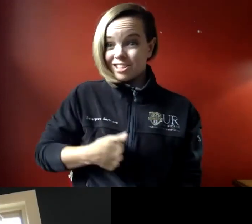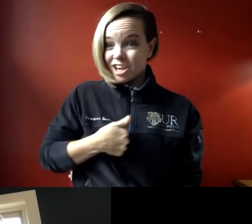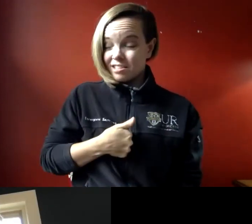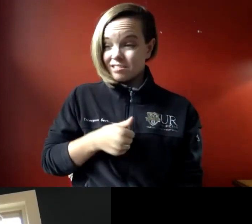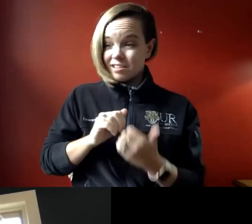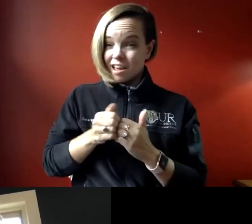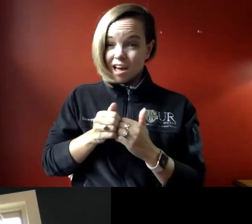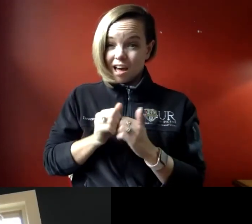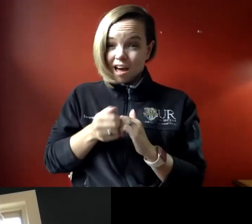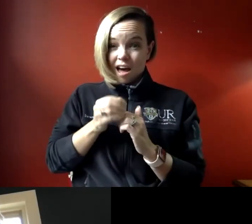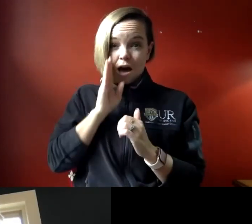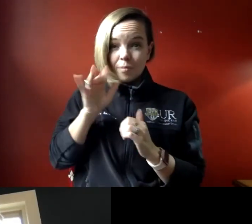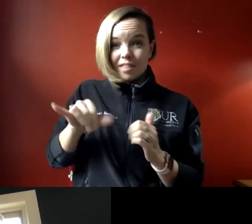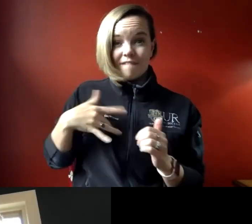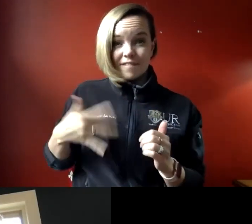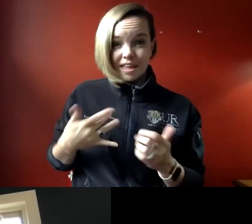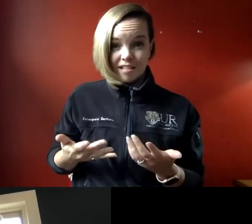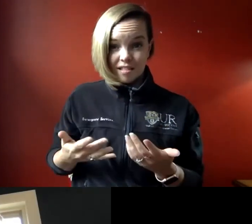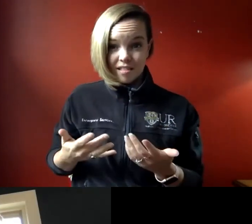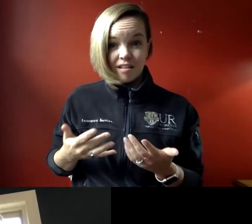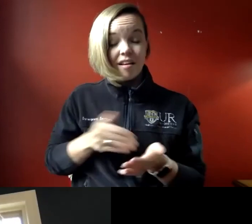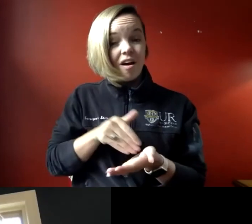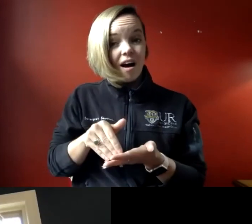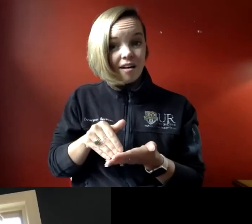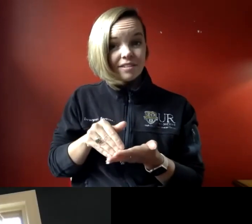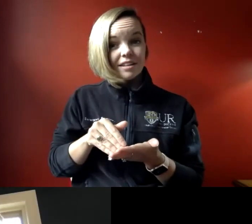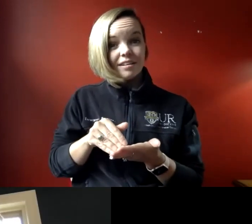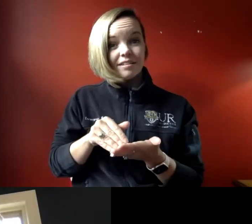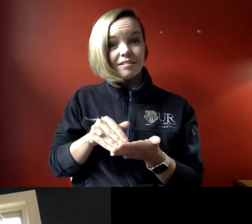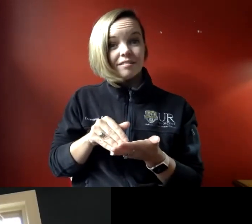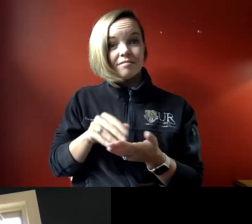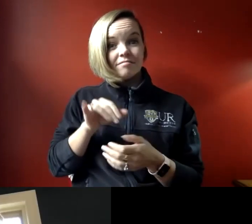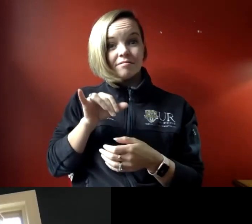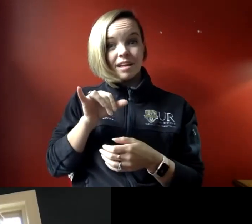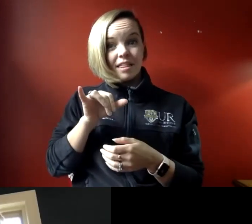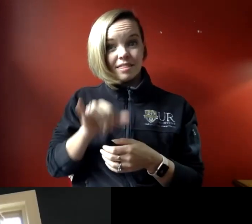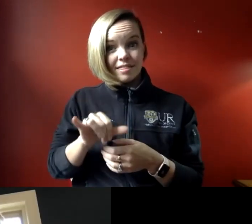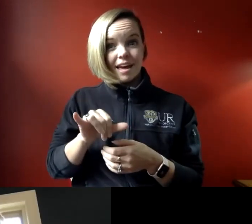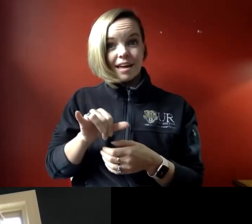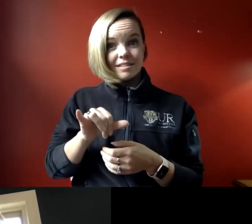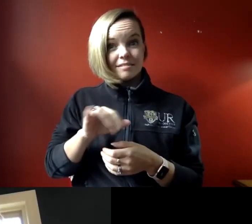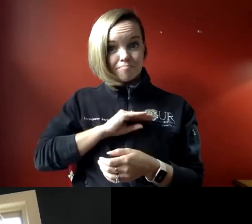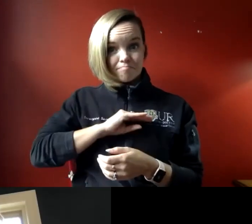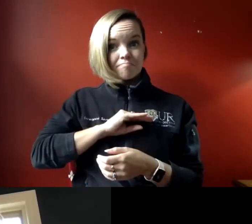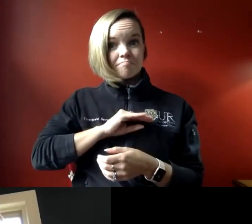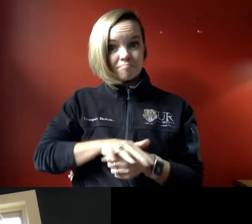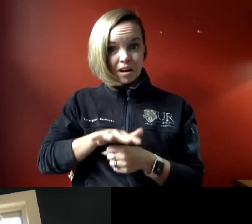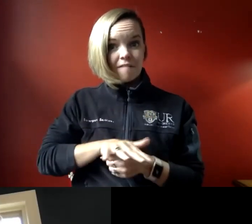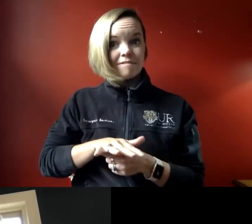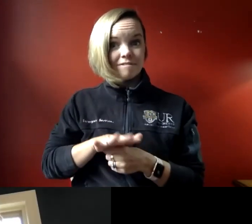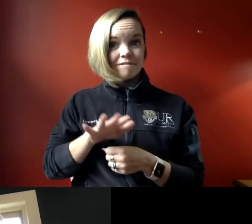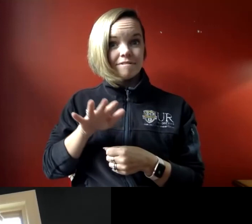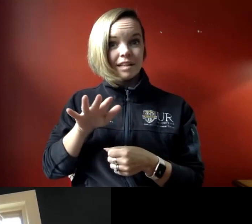that feel? And very often that just is fine. And you talk to